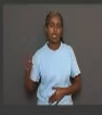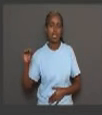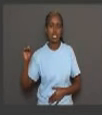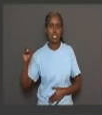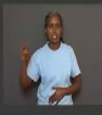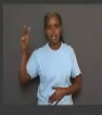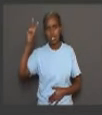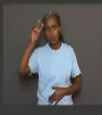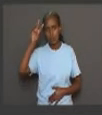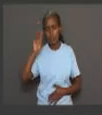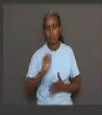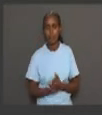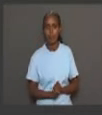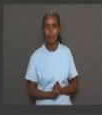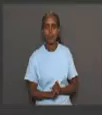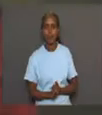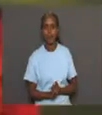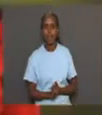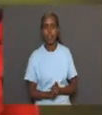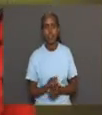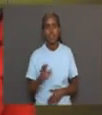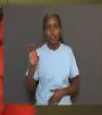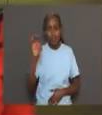150 meters per second squared.